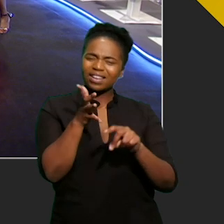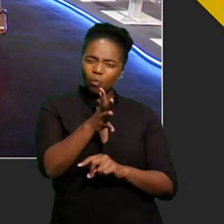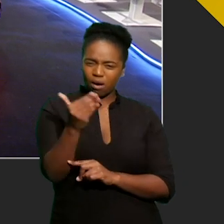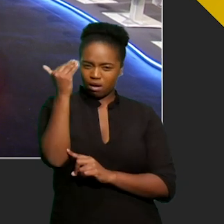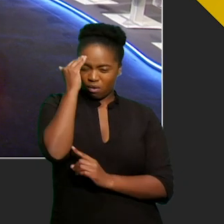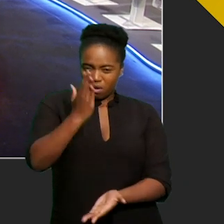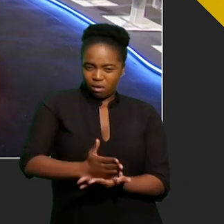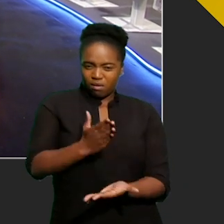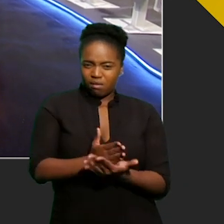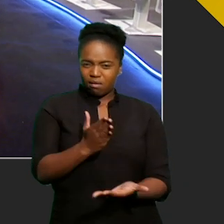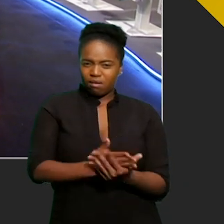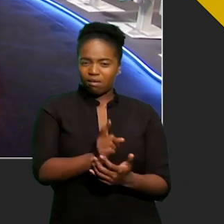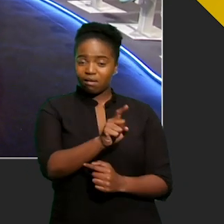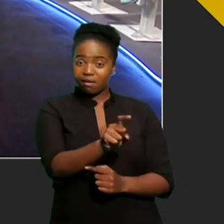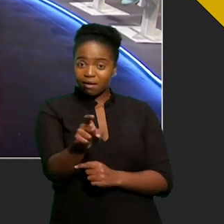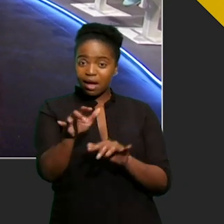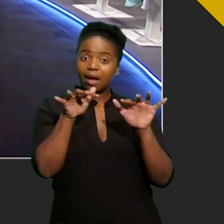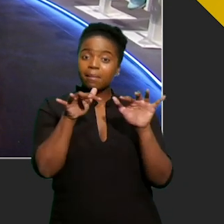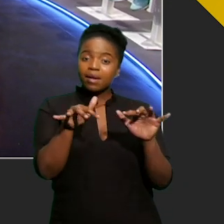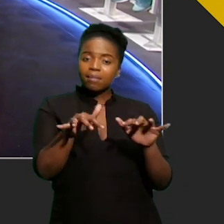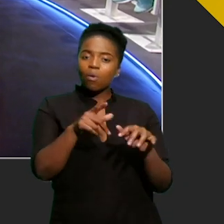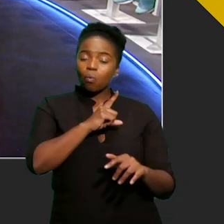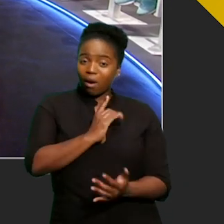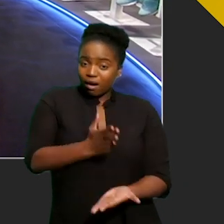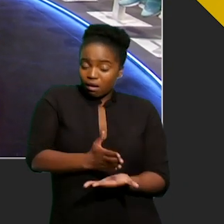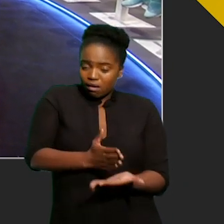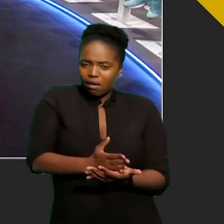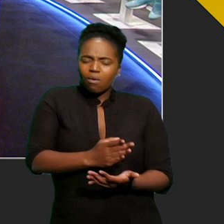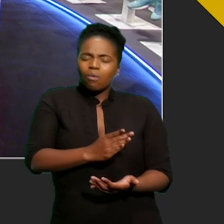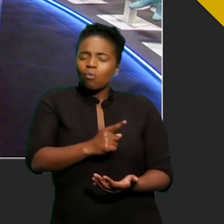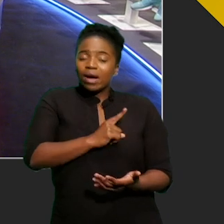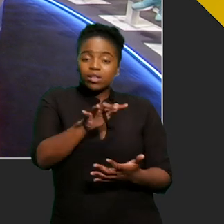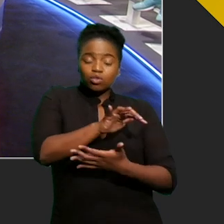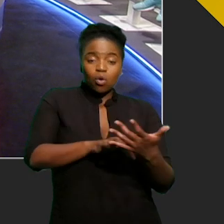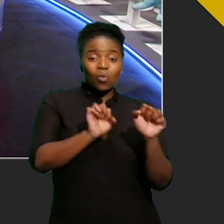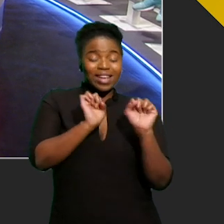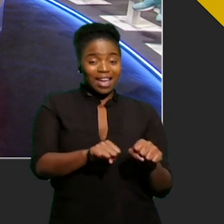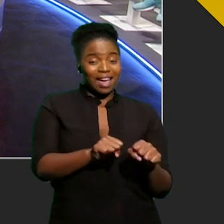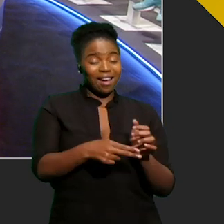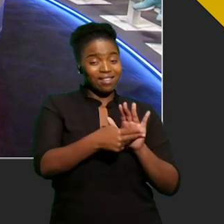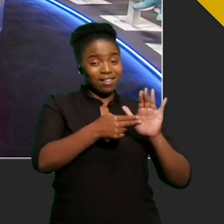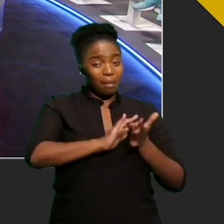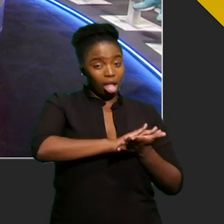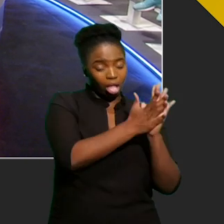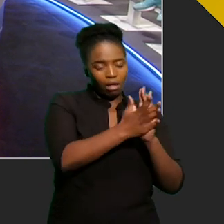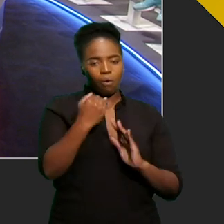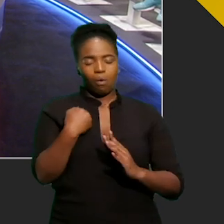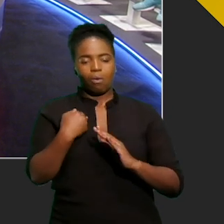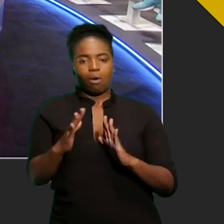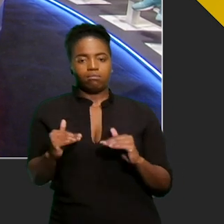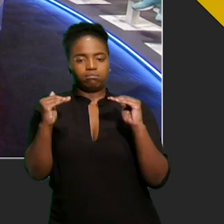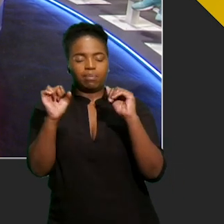gore na so ba ding ba di bulavula gona, so ba ding wala gona, ke nnete na, because really a story can make or break you, Melody. And also a story